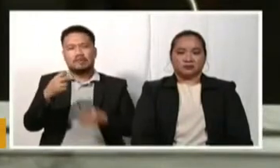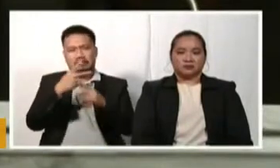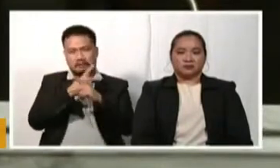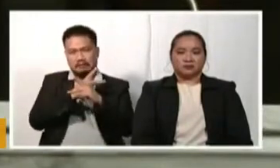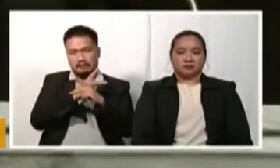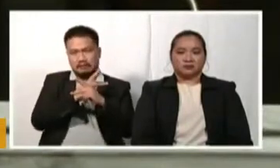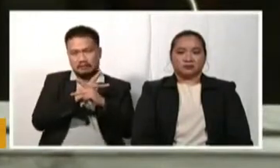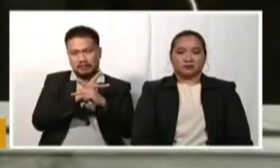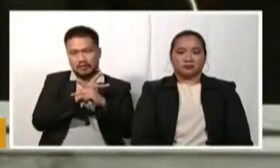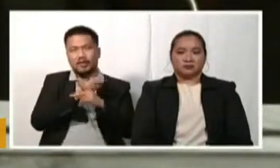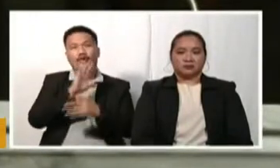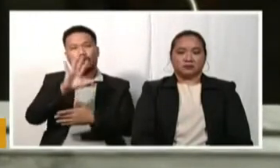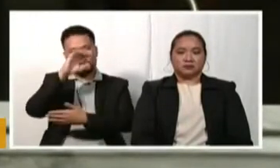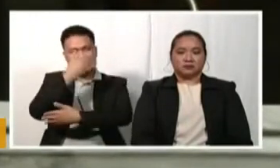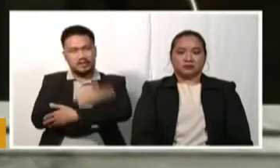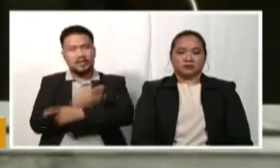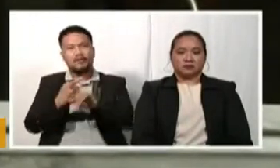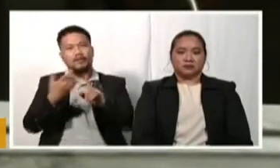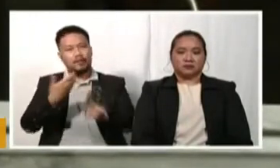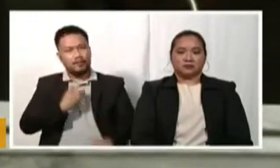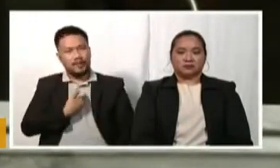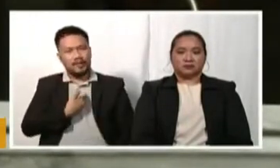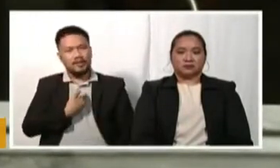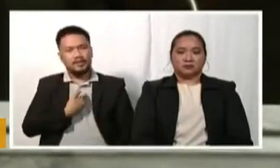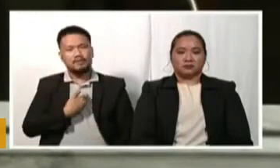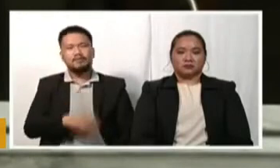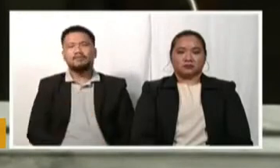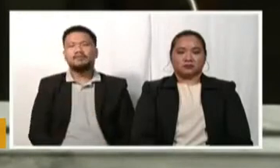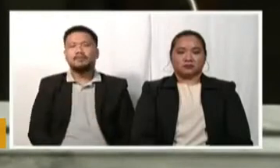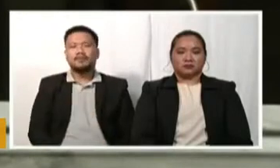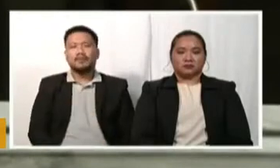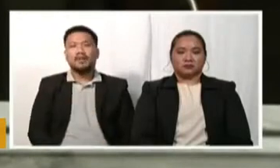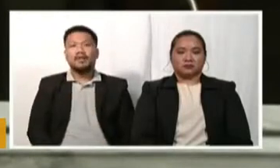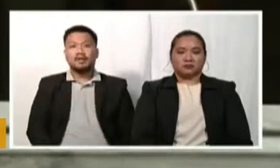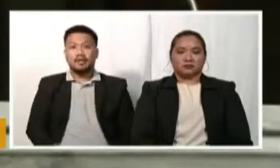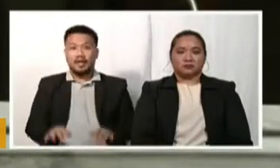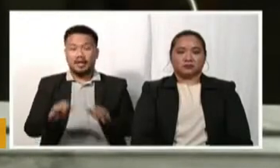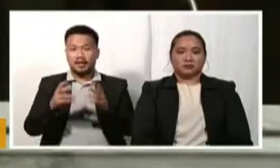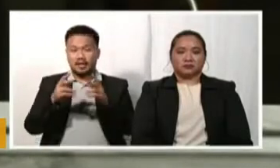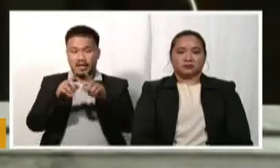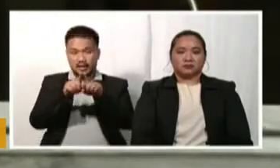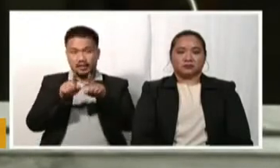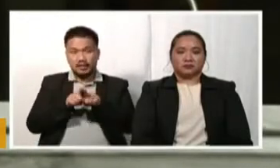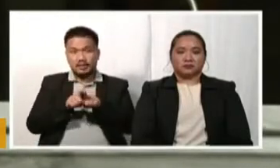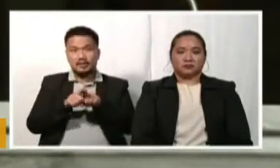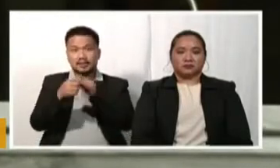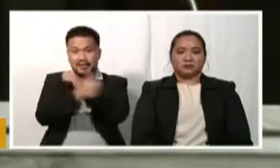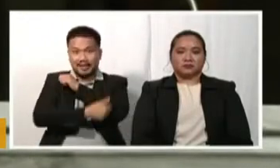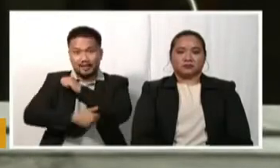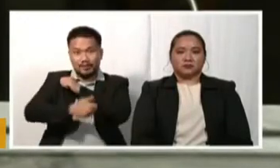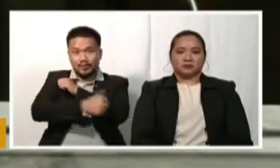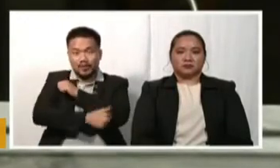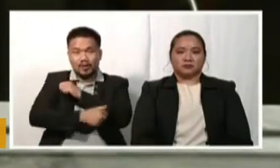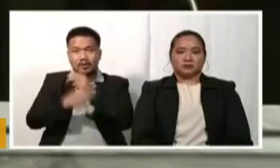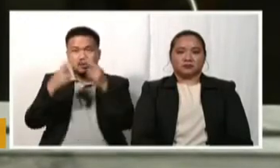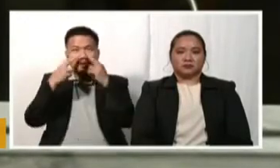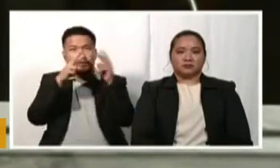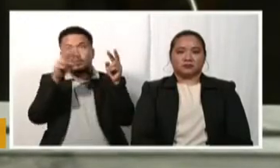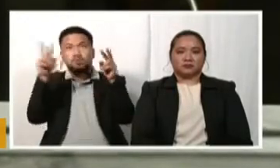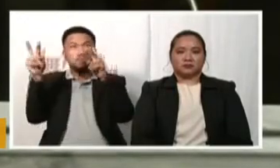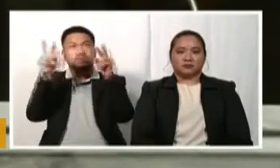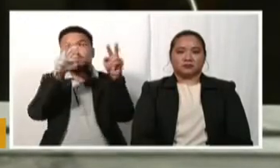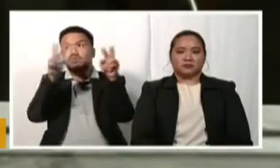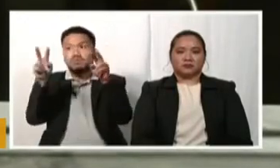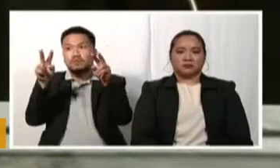your own beloved one." As Abraham looked about, he spied